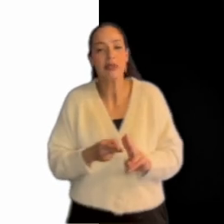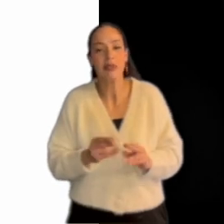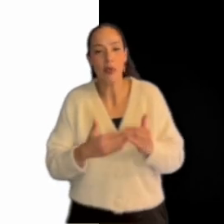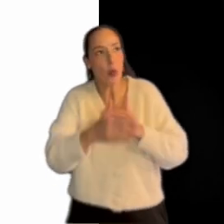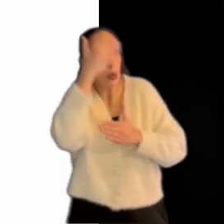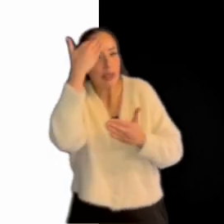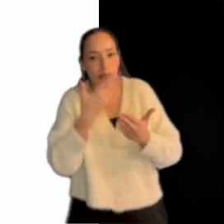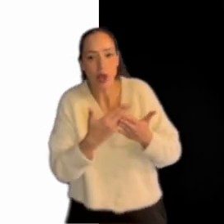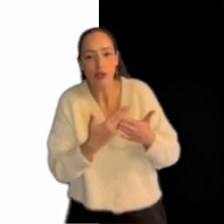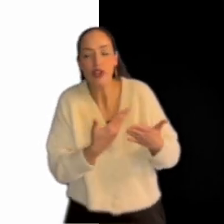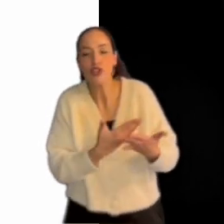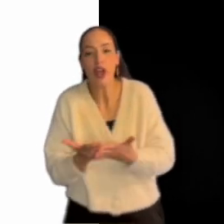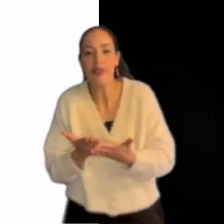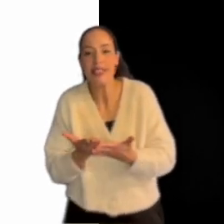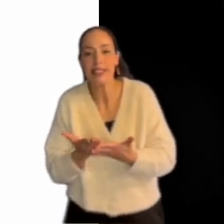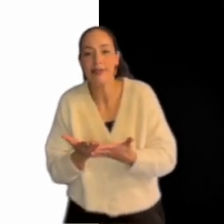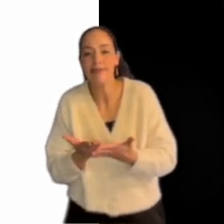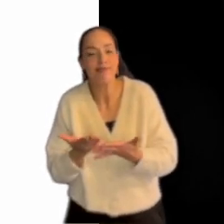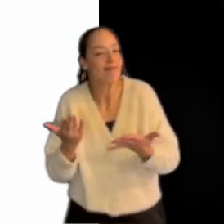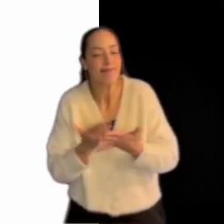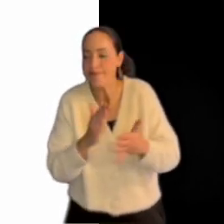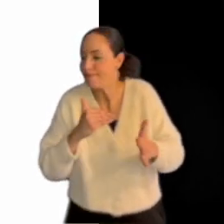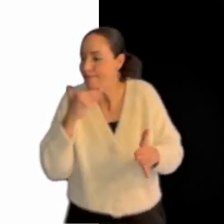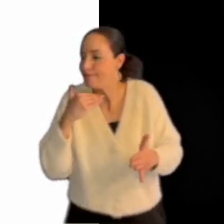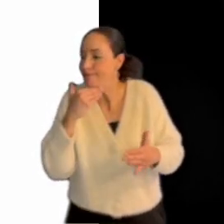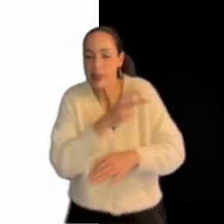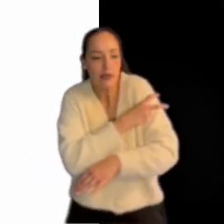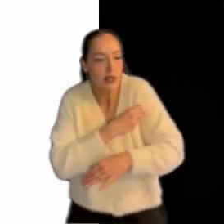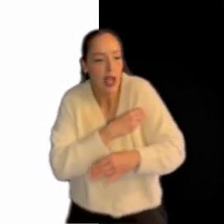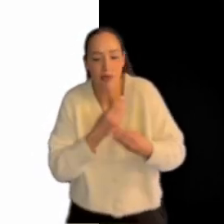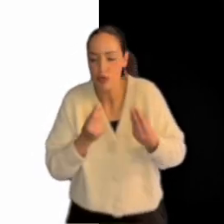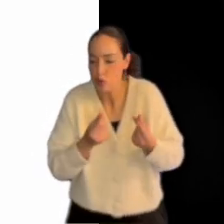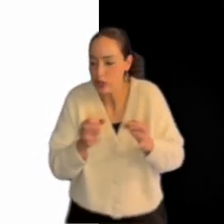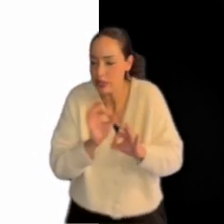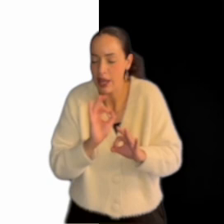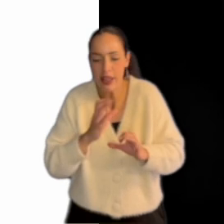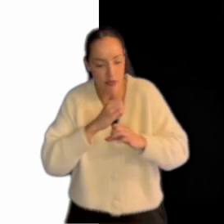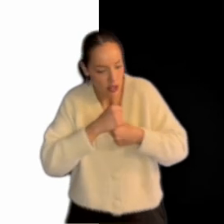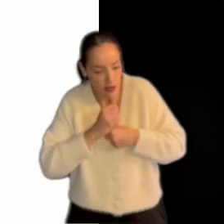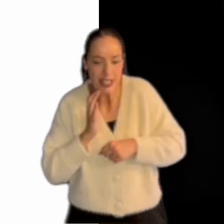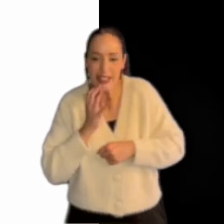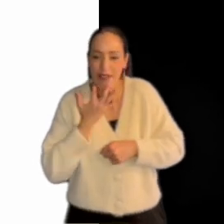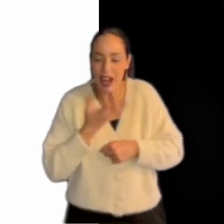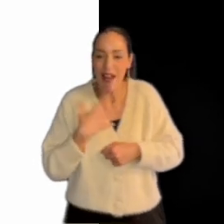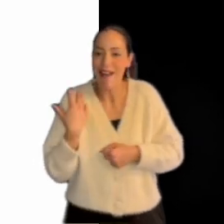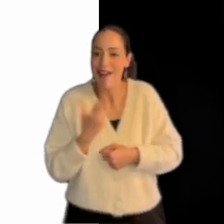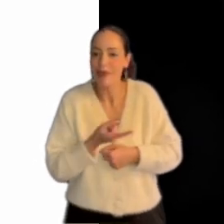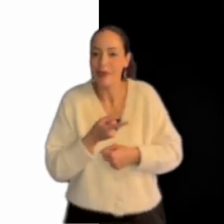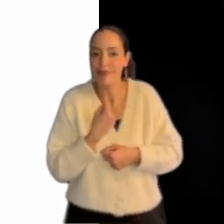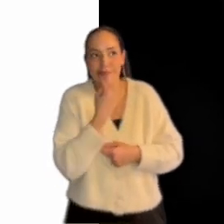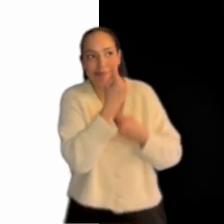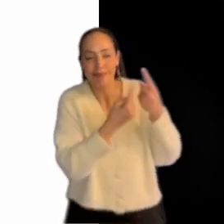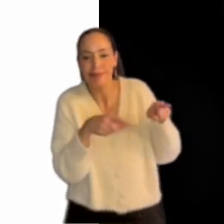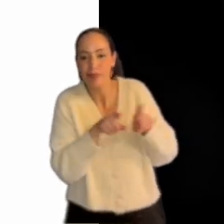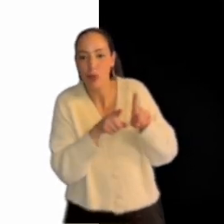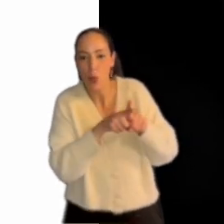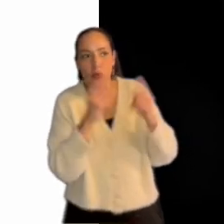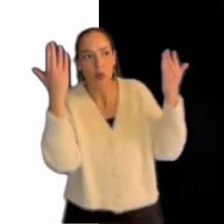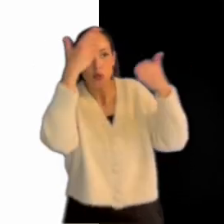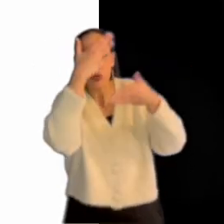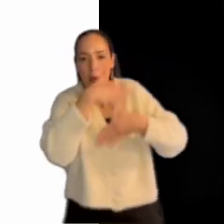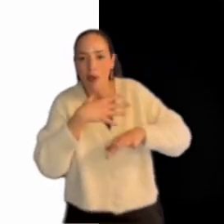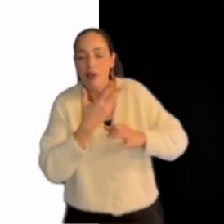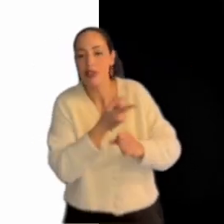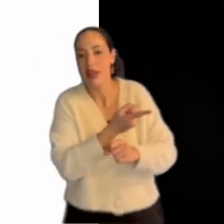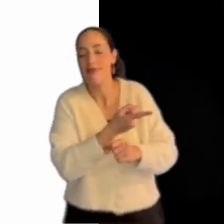bone, depleted, exhausted, frustrated, and afraid. They too have been plunged into darkness. In much the same way that people